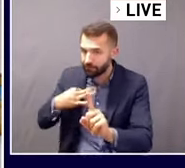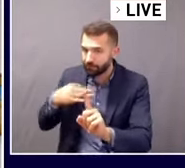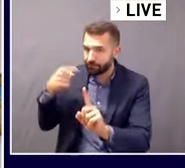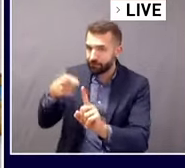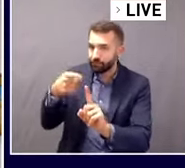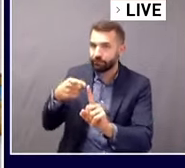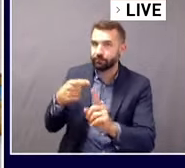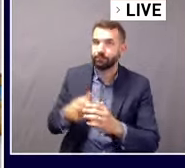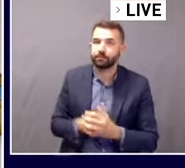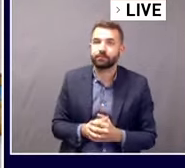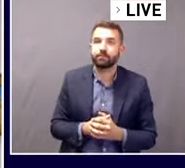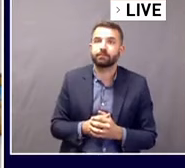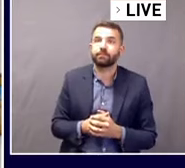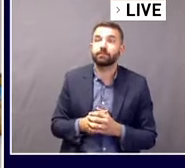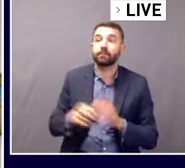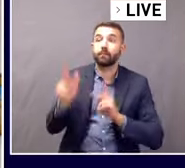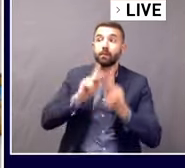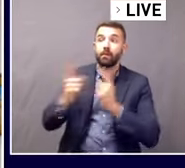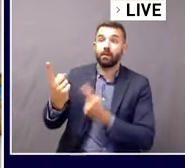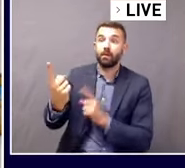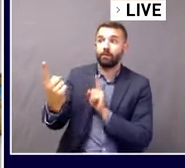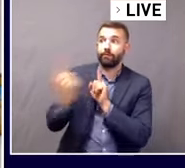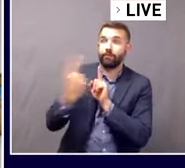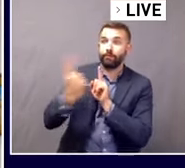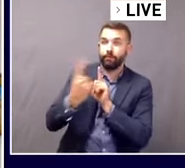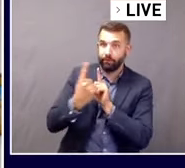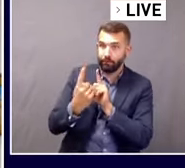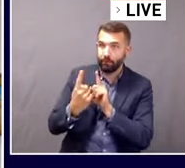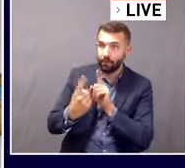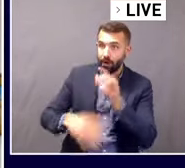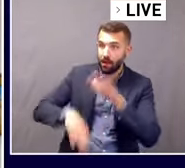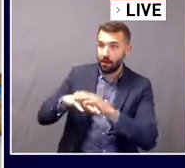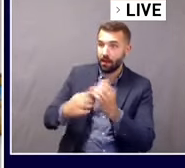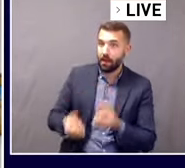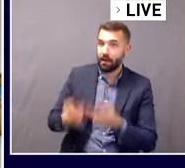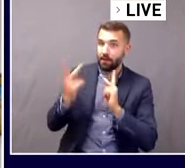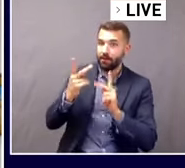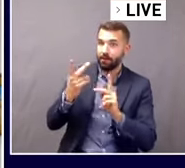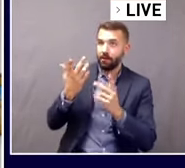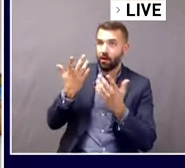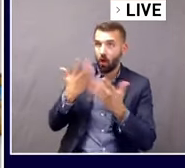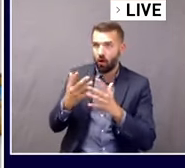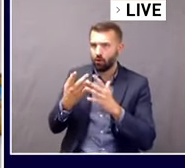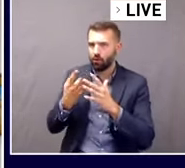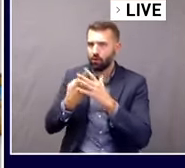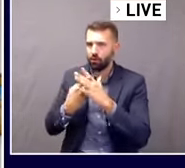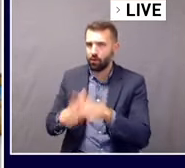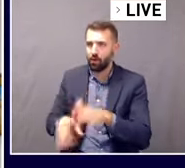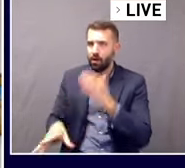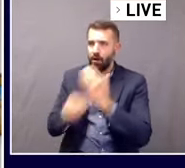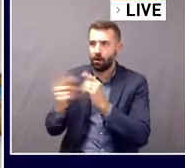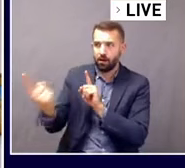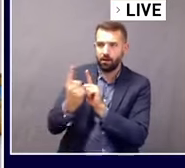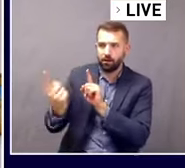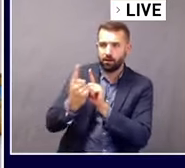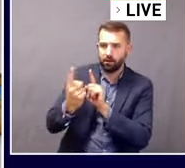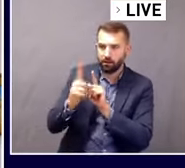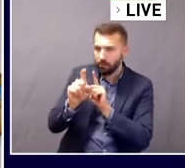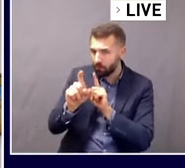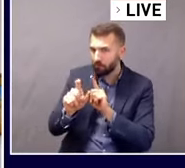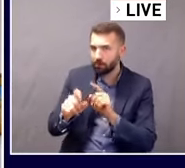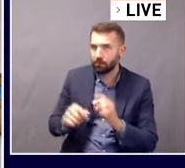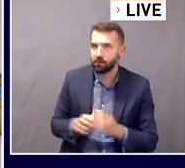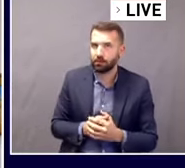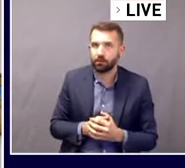building in an office building? Or does that fall under the governor's executive order that limits the number of people who can